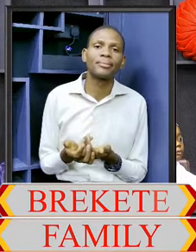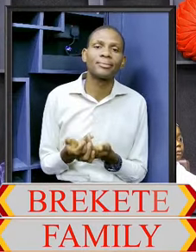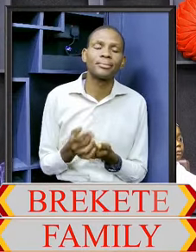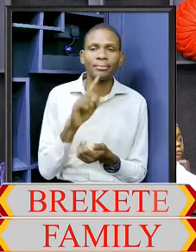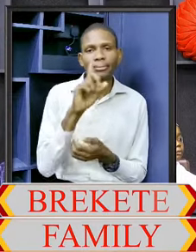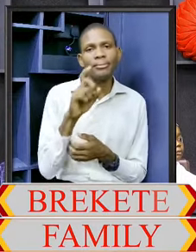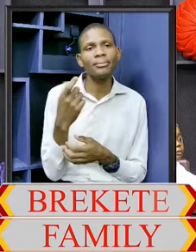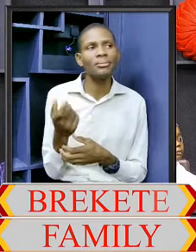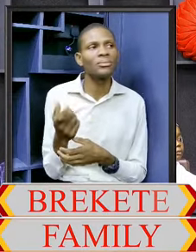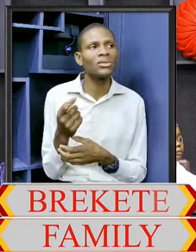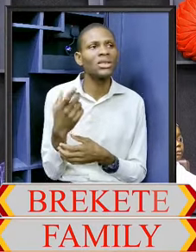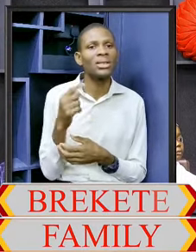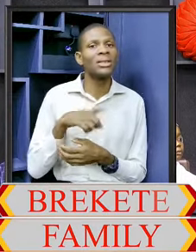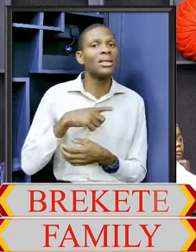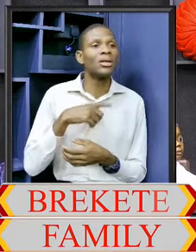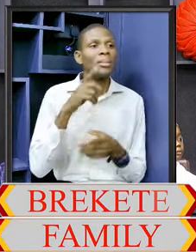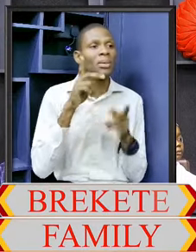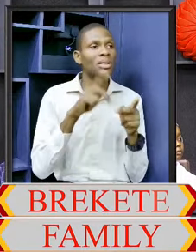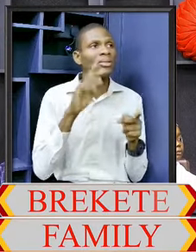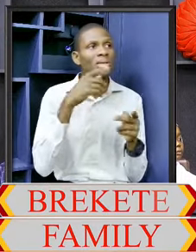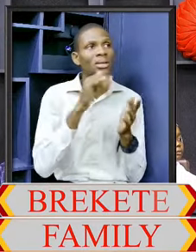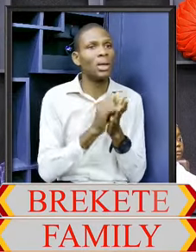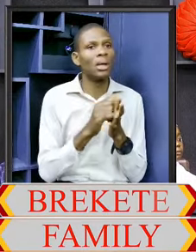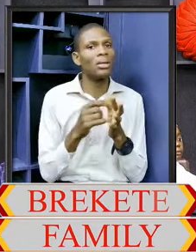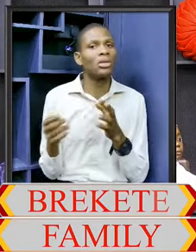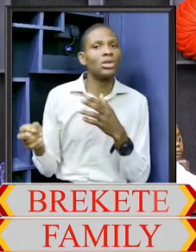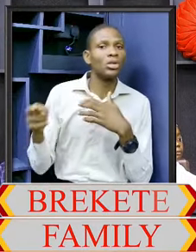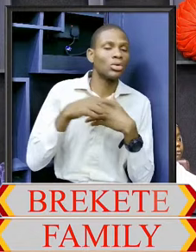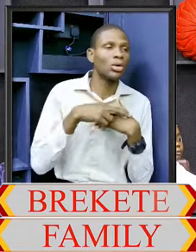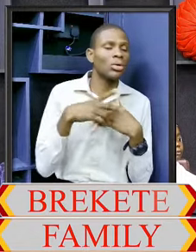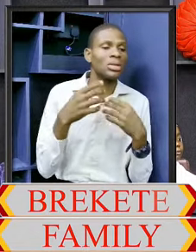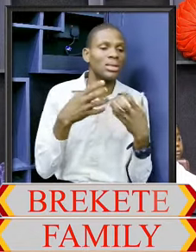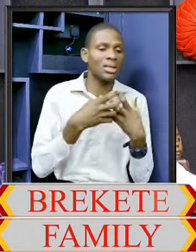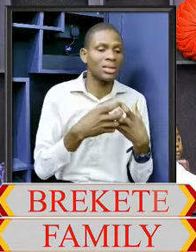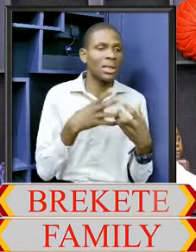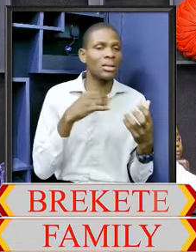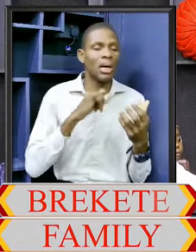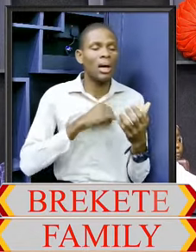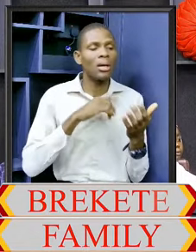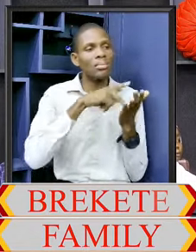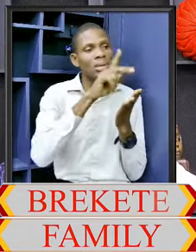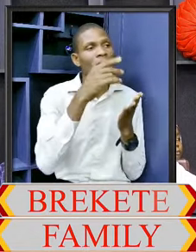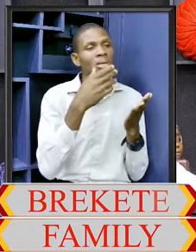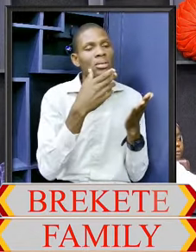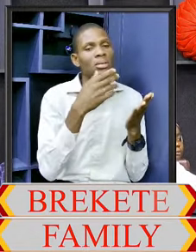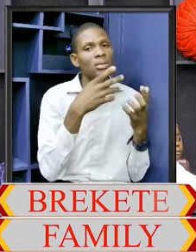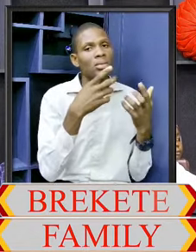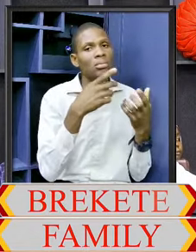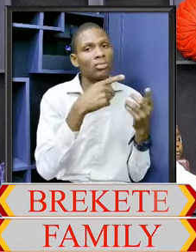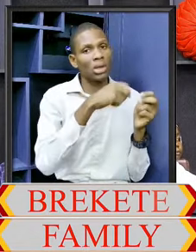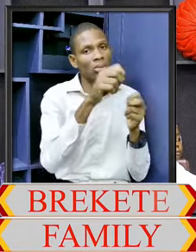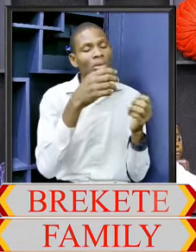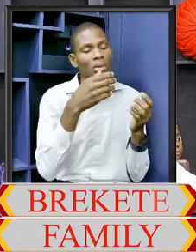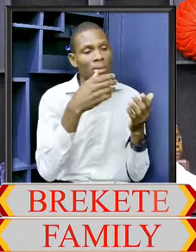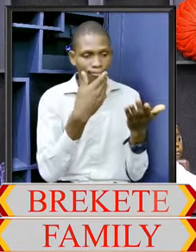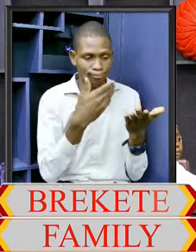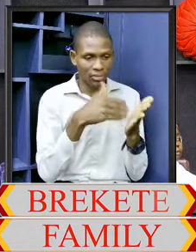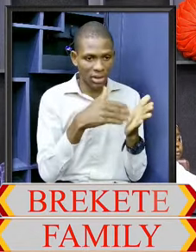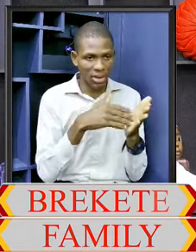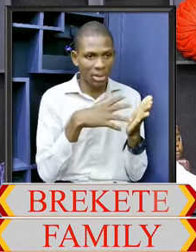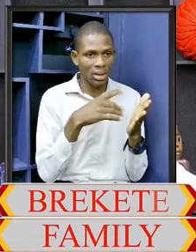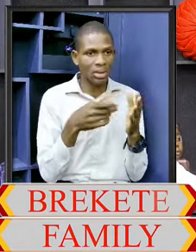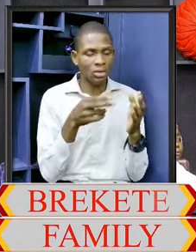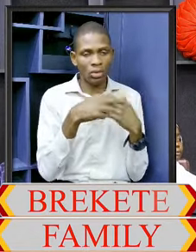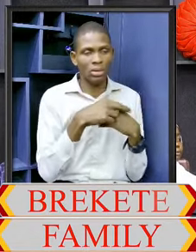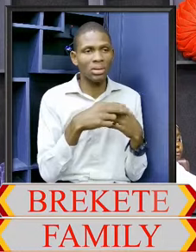My wisdom. The Lagos person go say, make I return the engine. So I go pay transport again, return the engine, if not a good person. Then I go